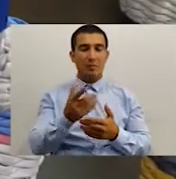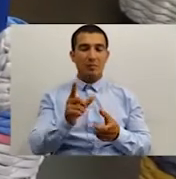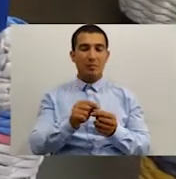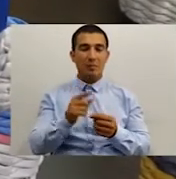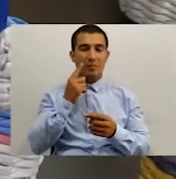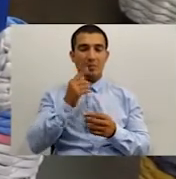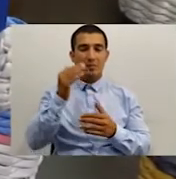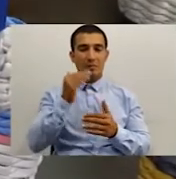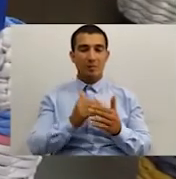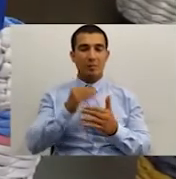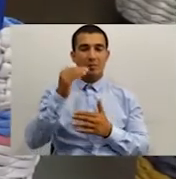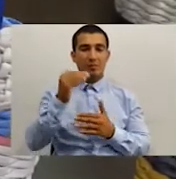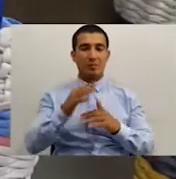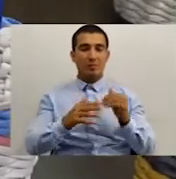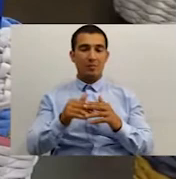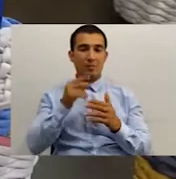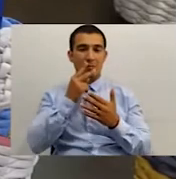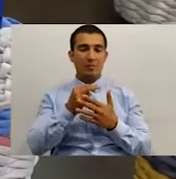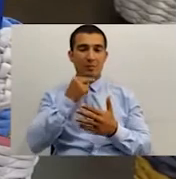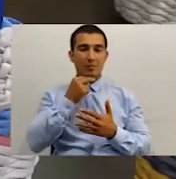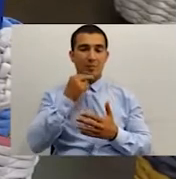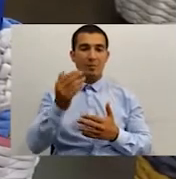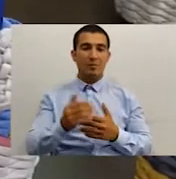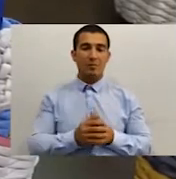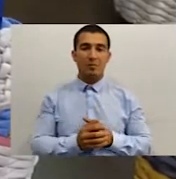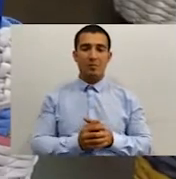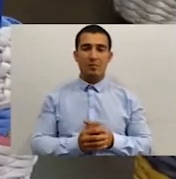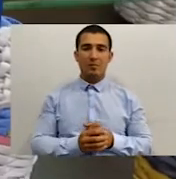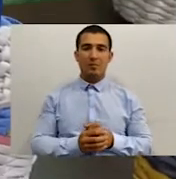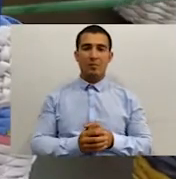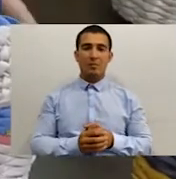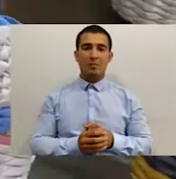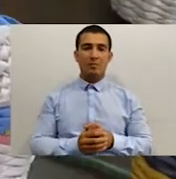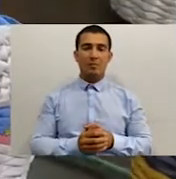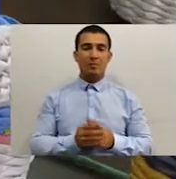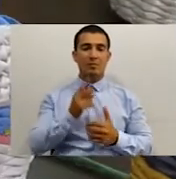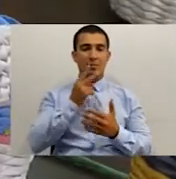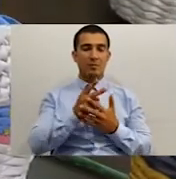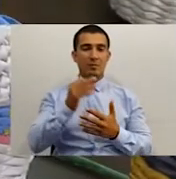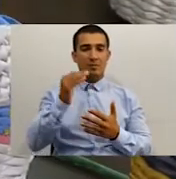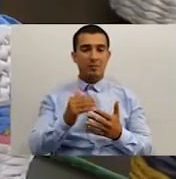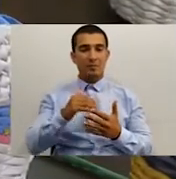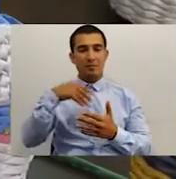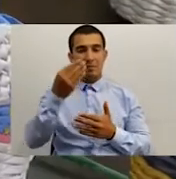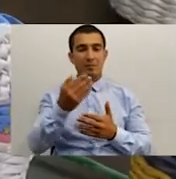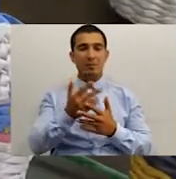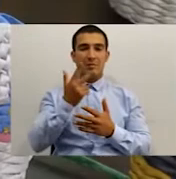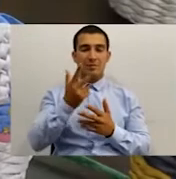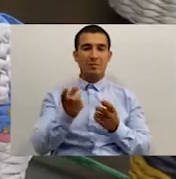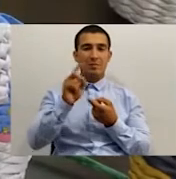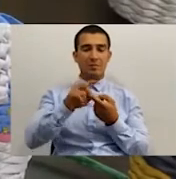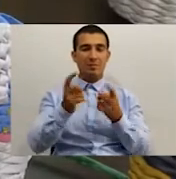tepasida, bittasi pastida. Endi tepasi pastidagini tepaga ko'taramiz. Keyingi 3 tani